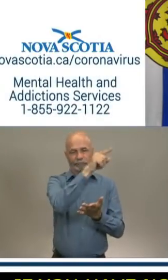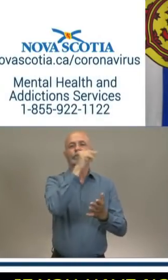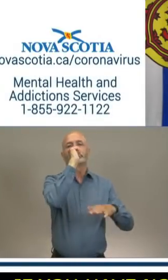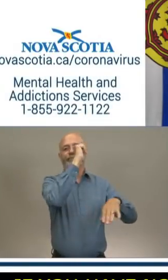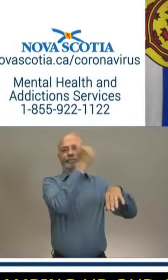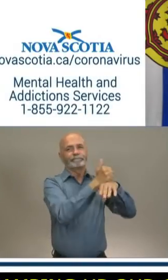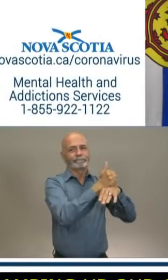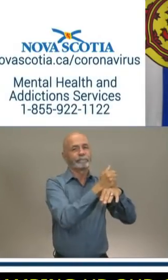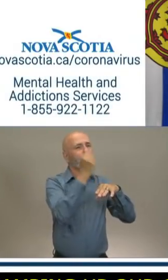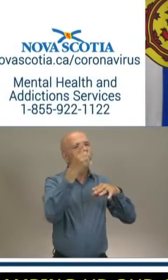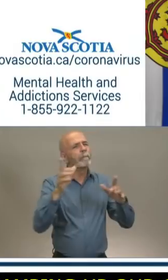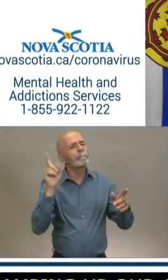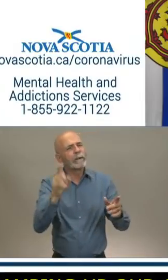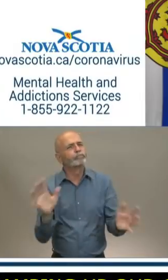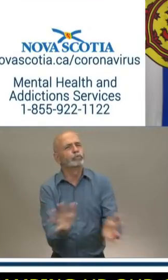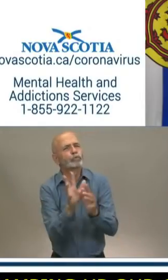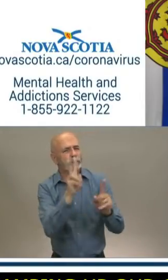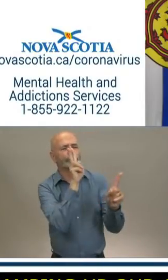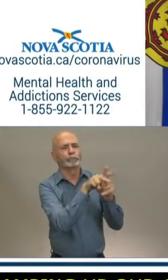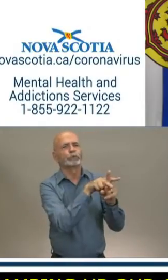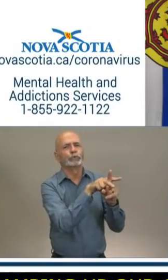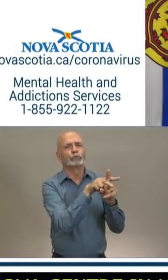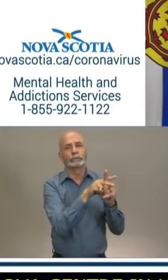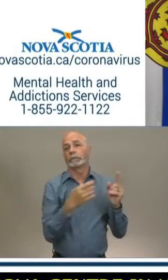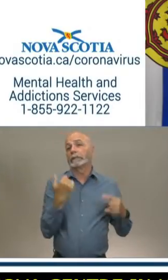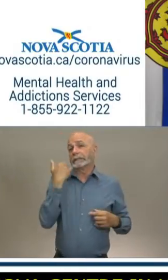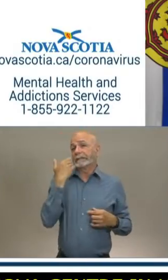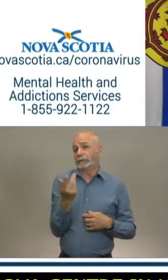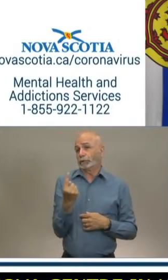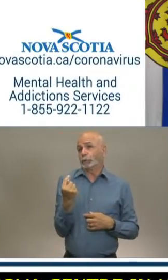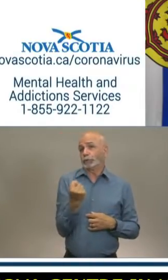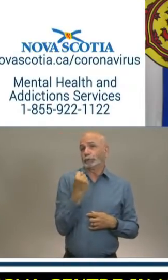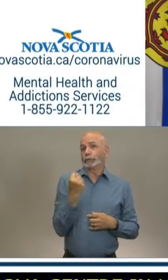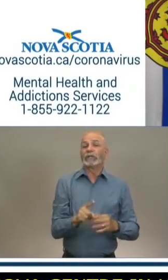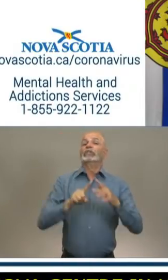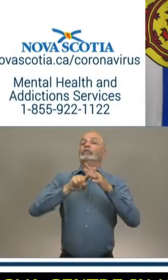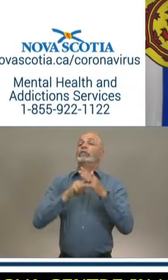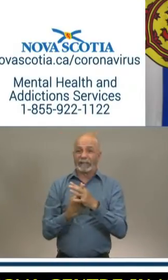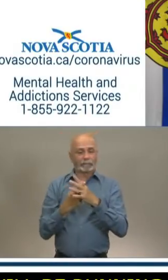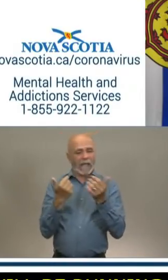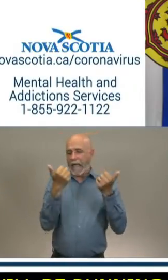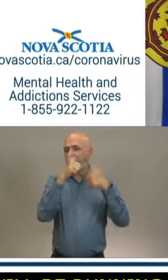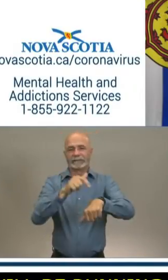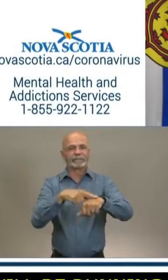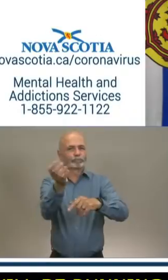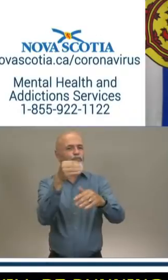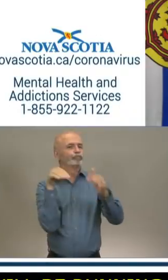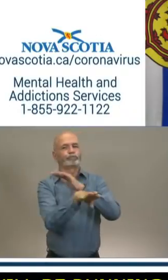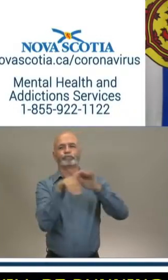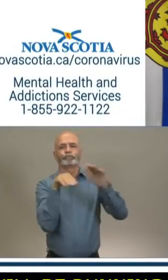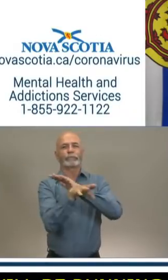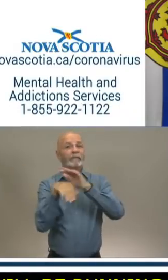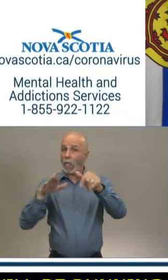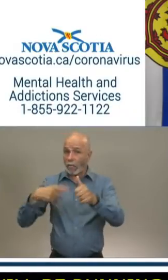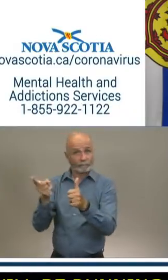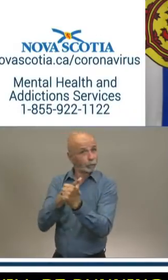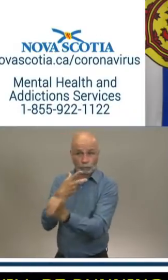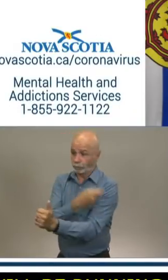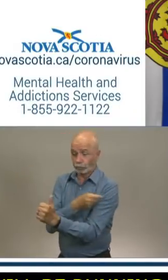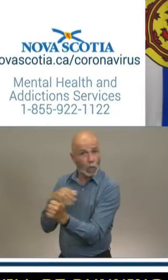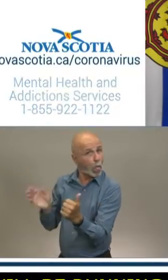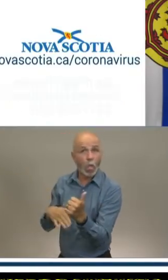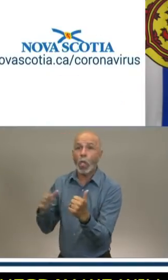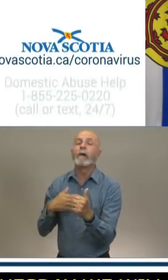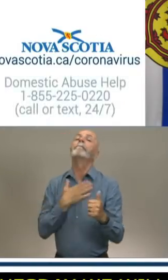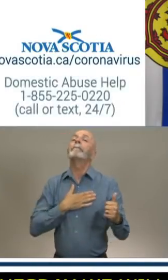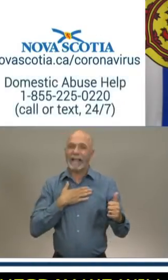Saturday. But on Tuesday, we will start taking walk-in appointments, and we are encouraging anyone who has not had their first dose to please walk